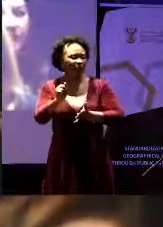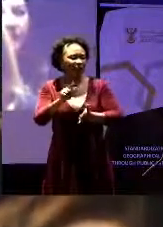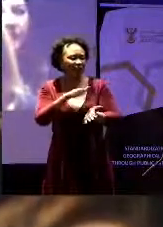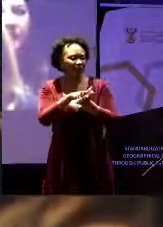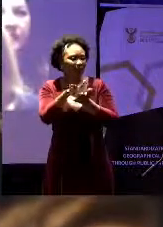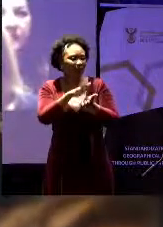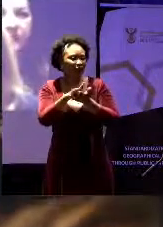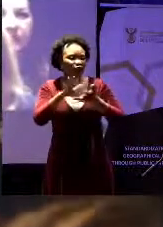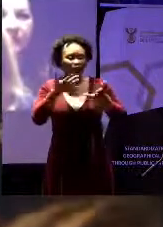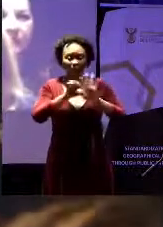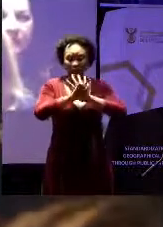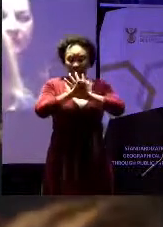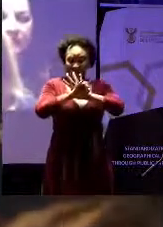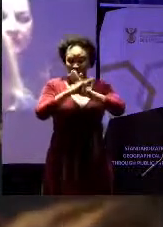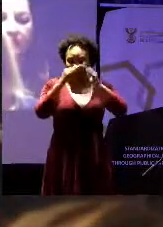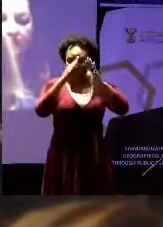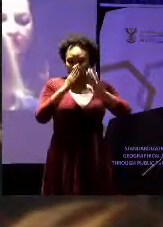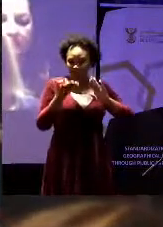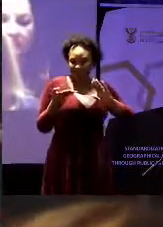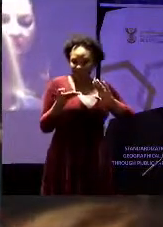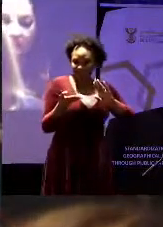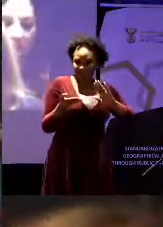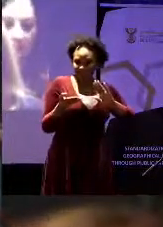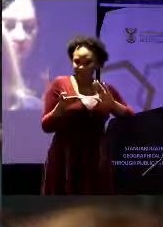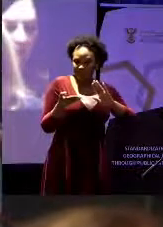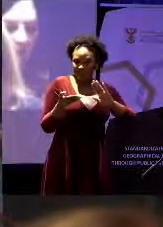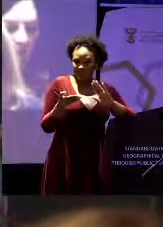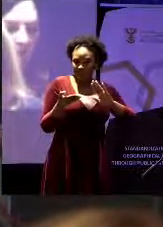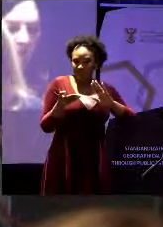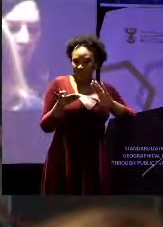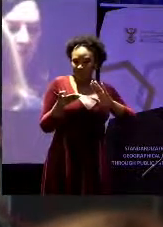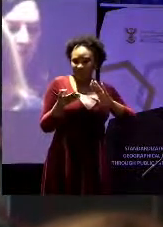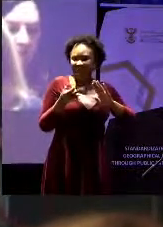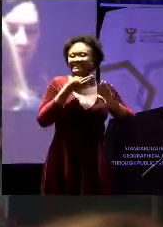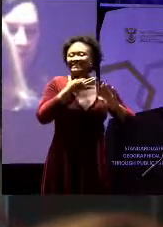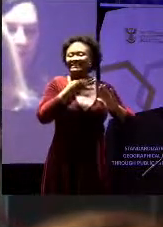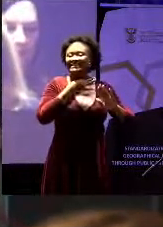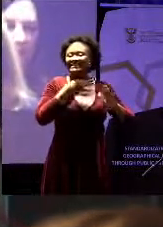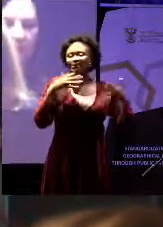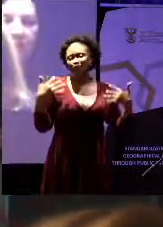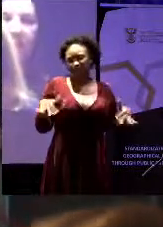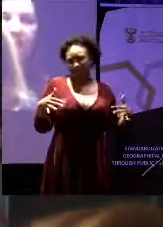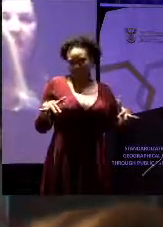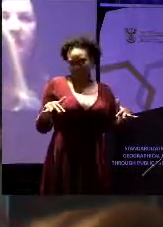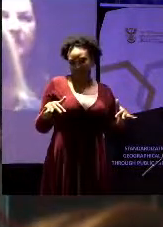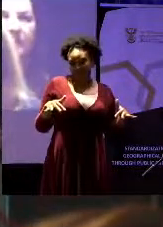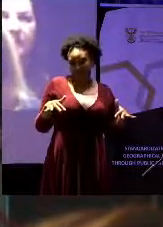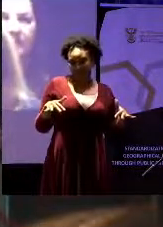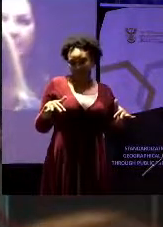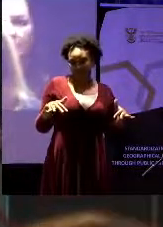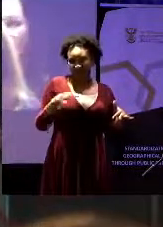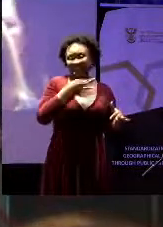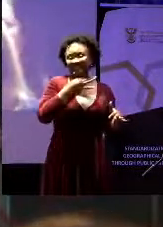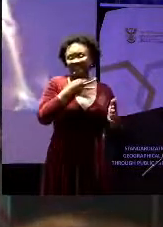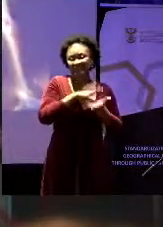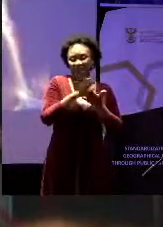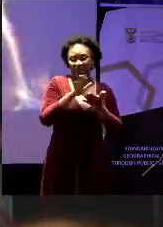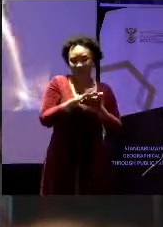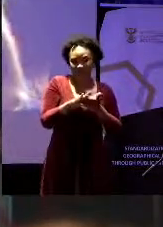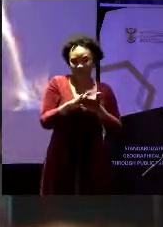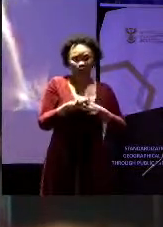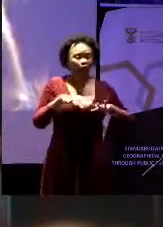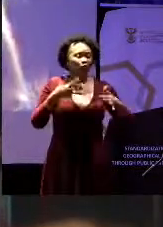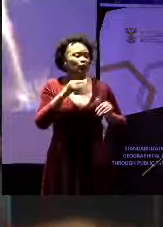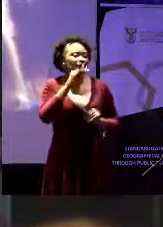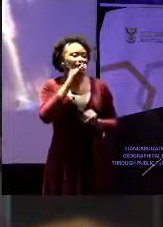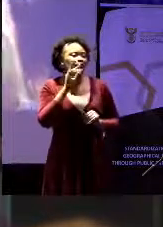or media houses that are presented there are only English publishing media houses. So it means